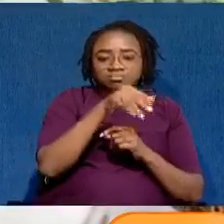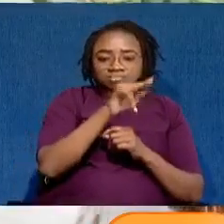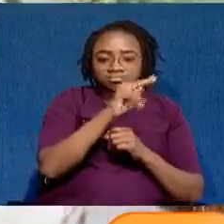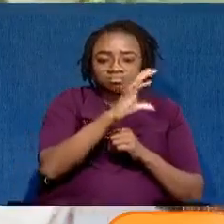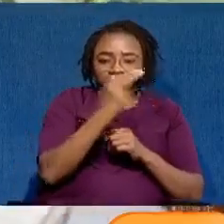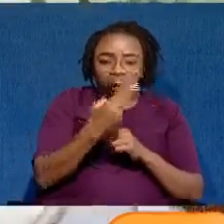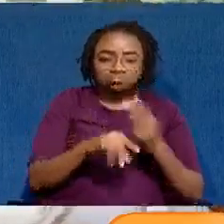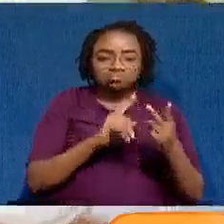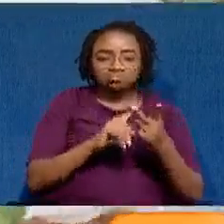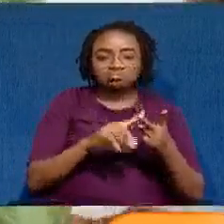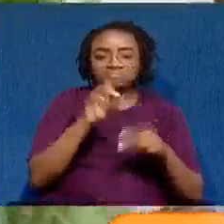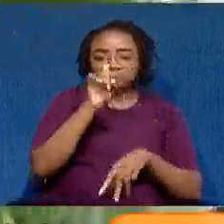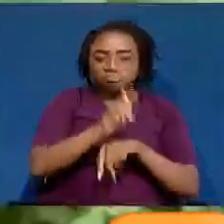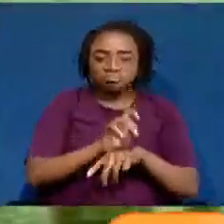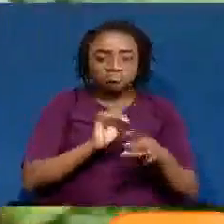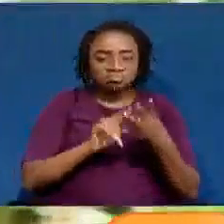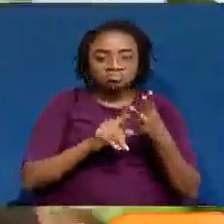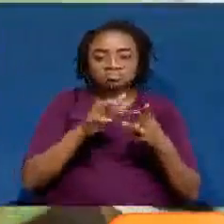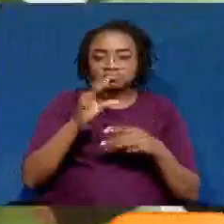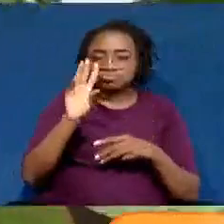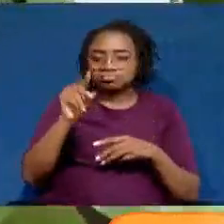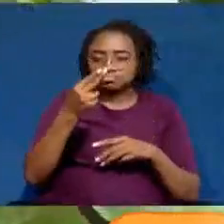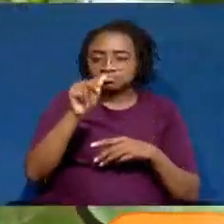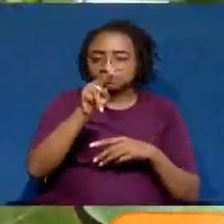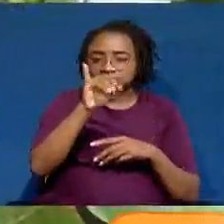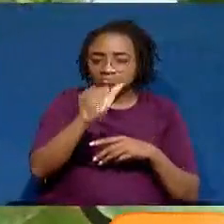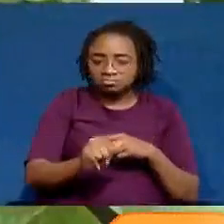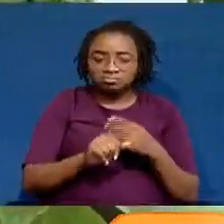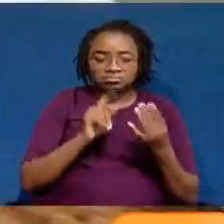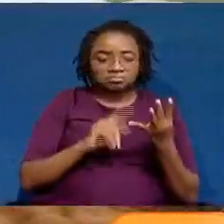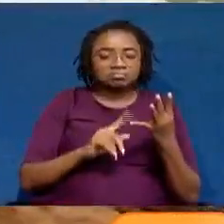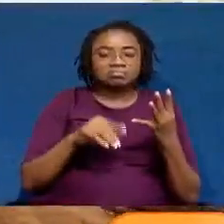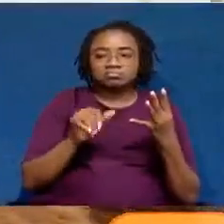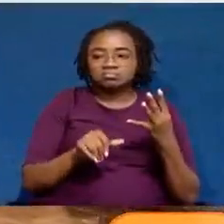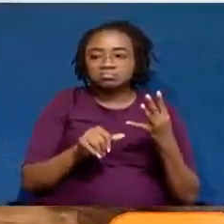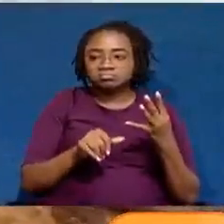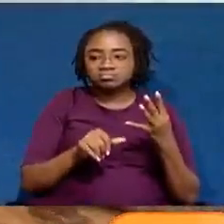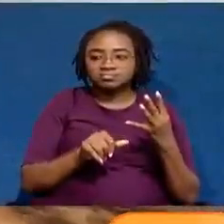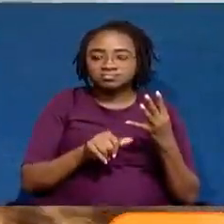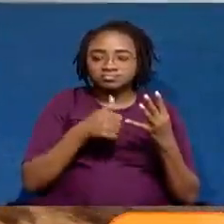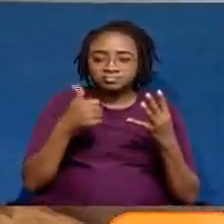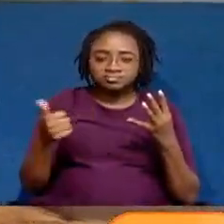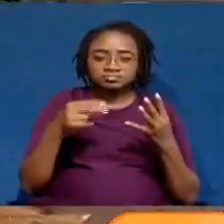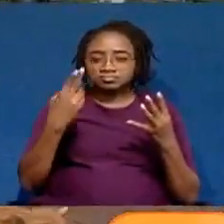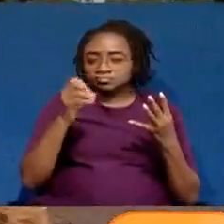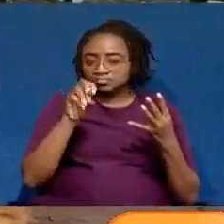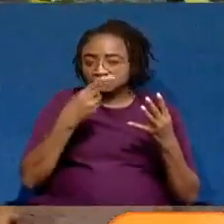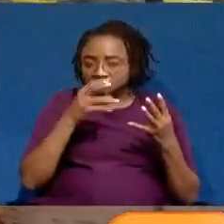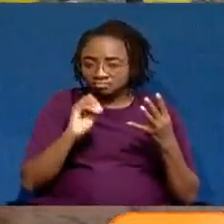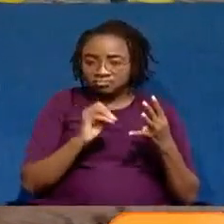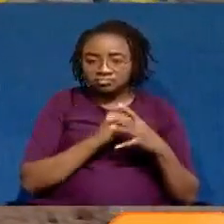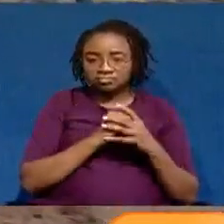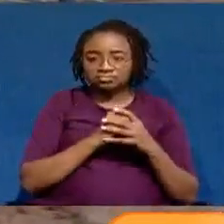cabbage, dania, and when we talk about horticulture crops, we can talk of the fruity crops like coho,